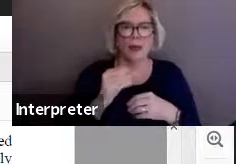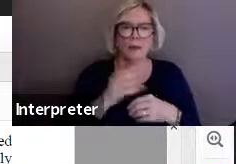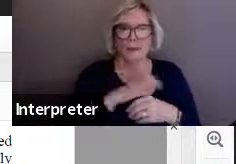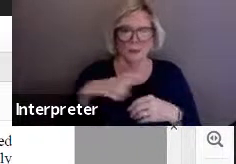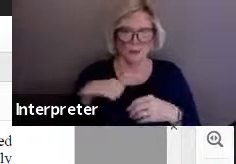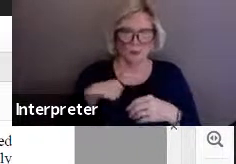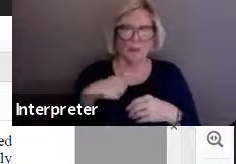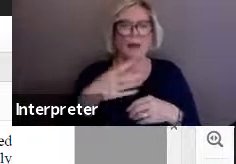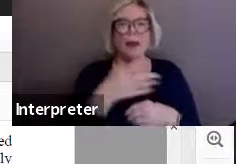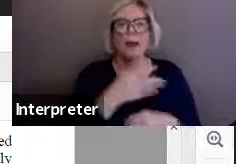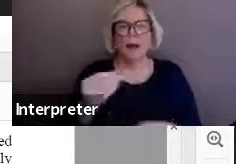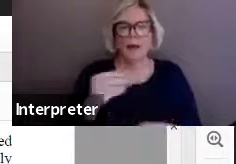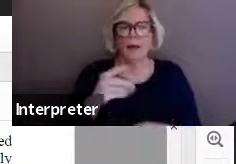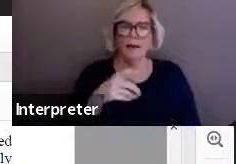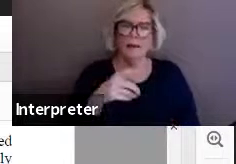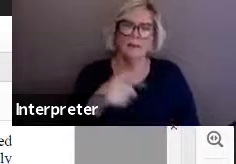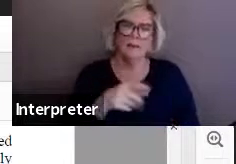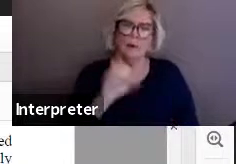they